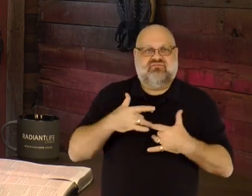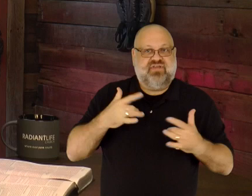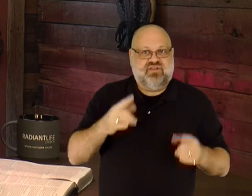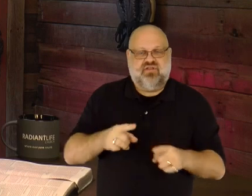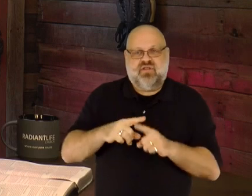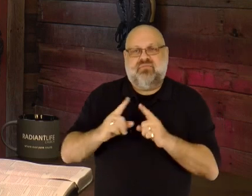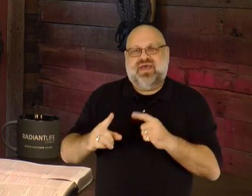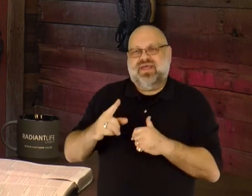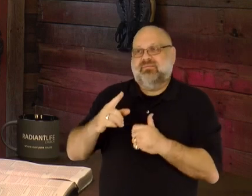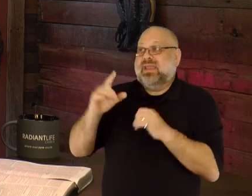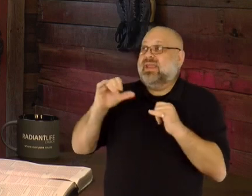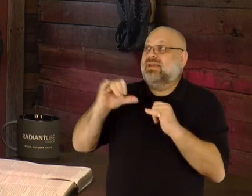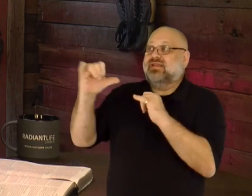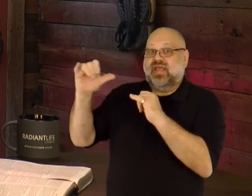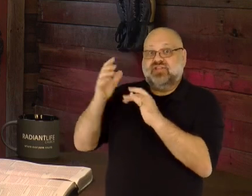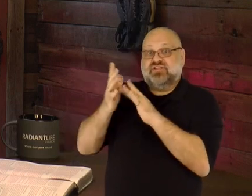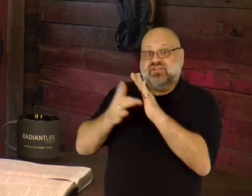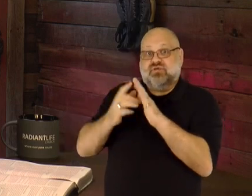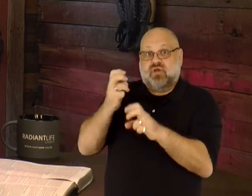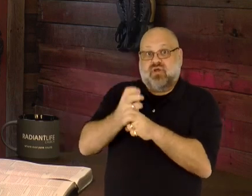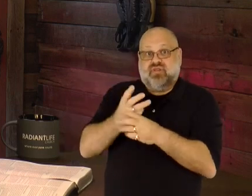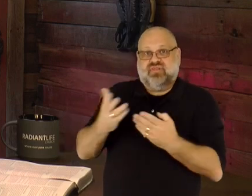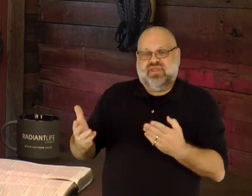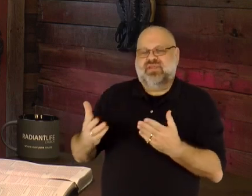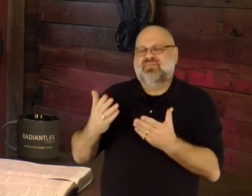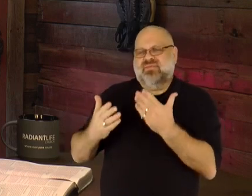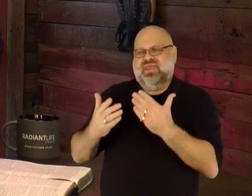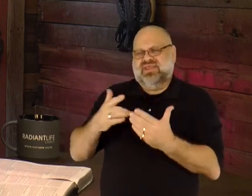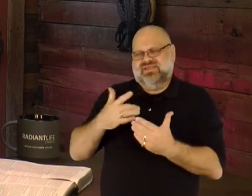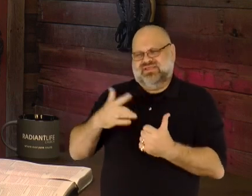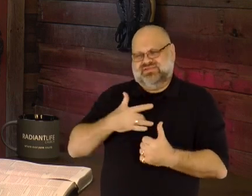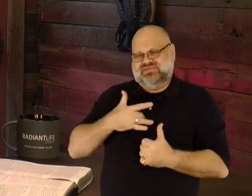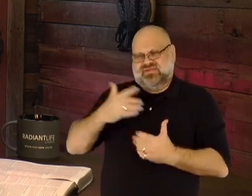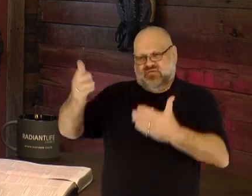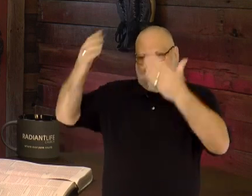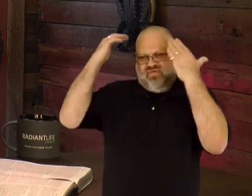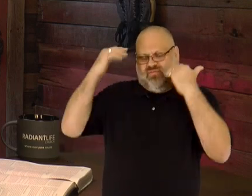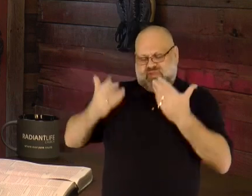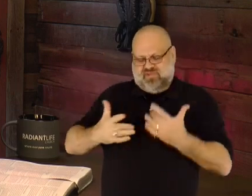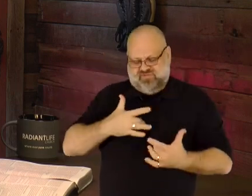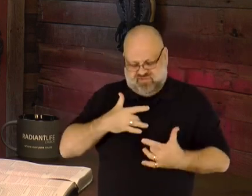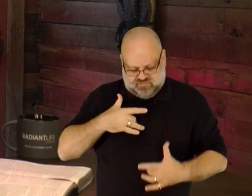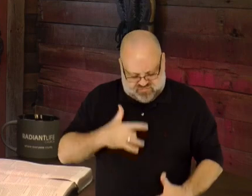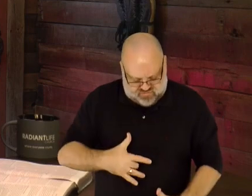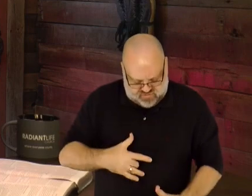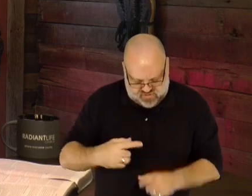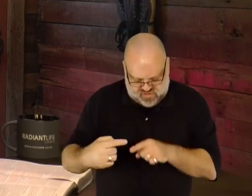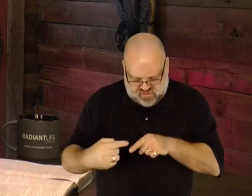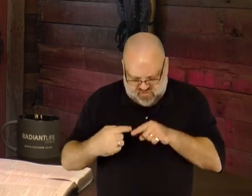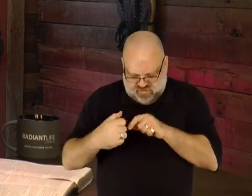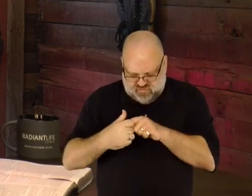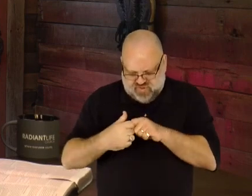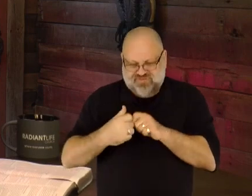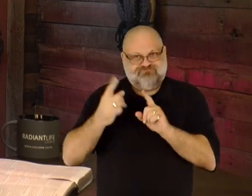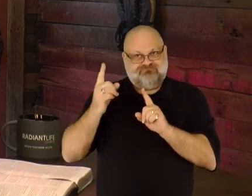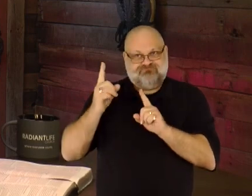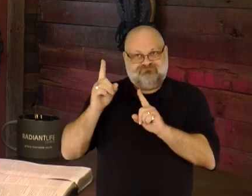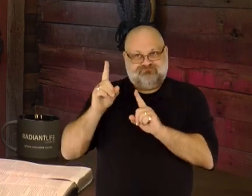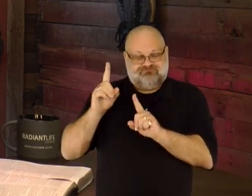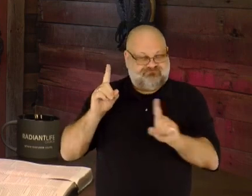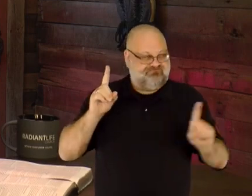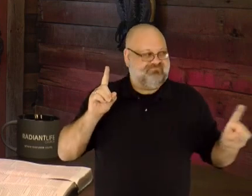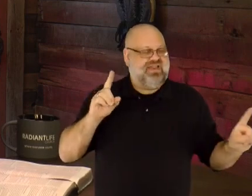seem overwhelming to us. And we may begin to feel discouraged and even wrestle with walking away like the rich young ruler